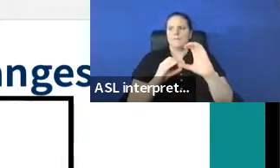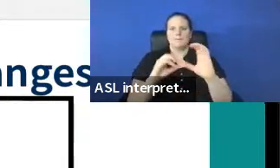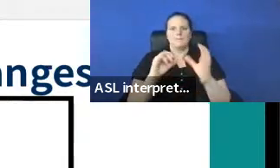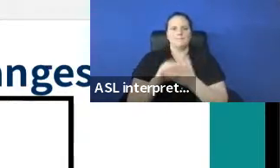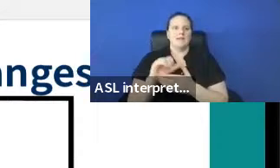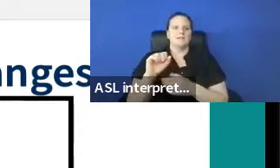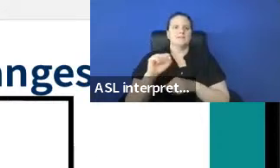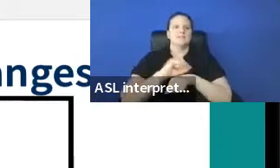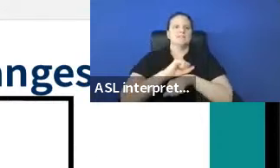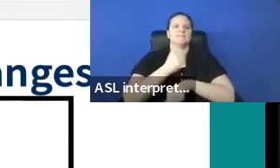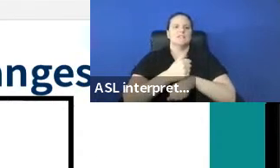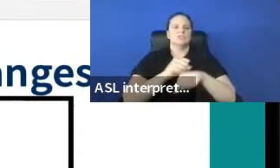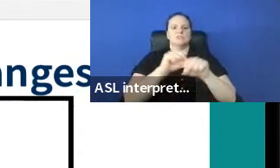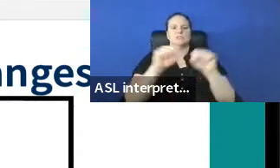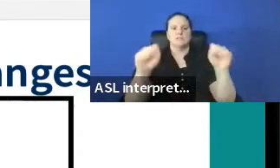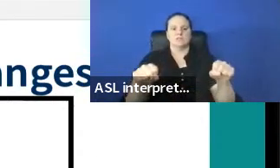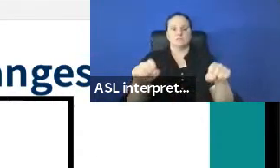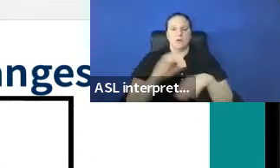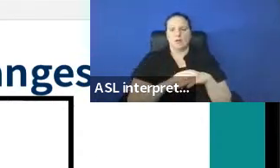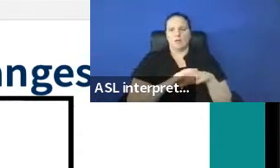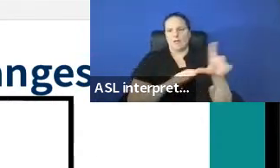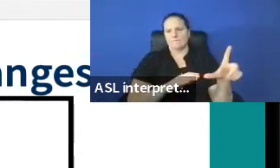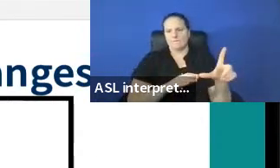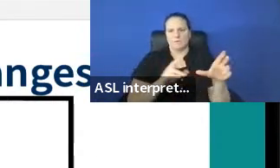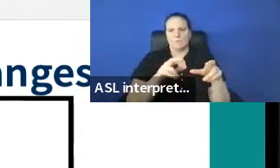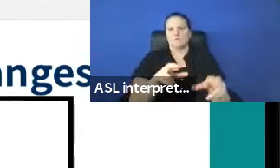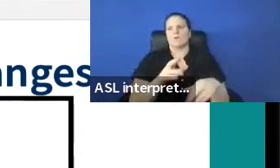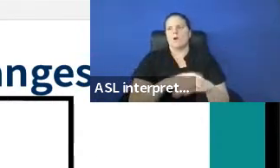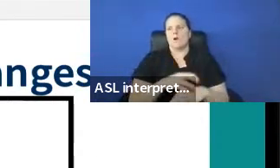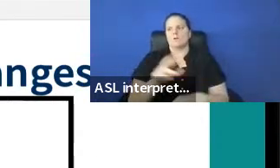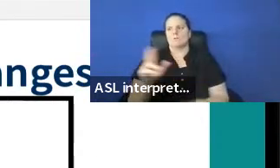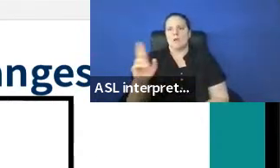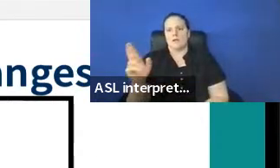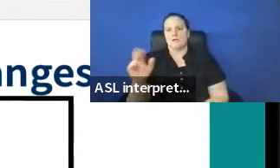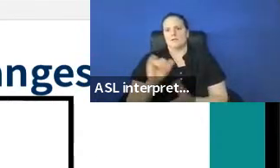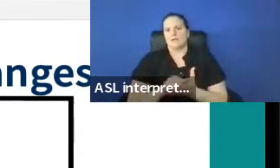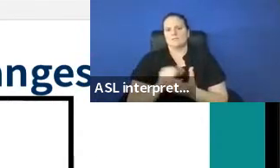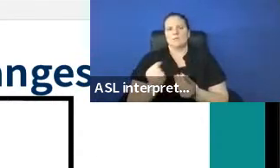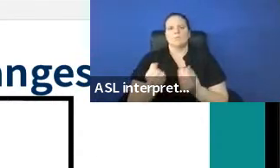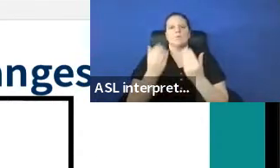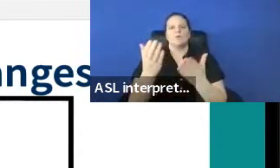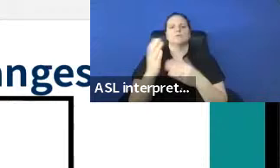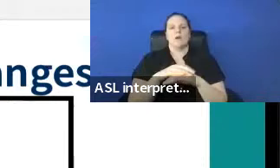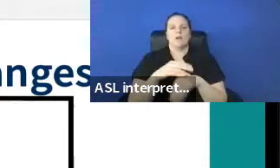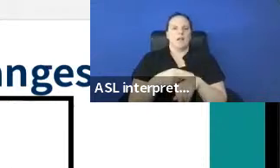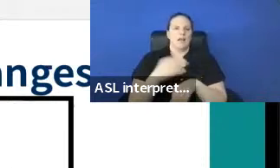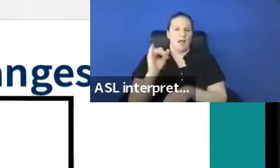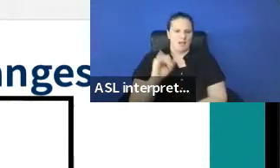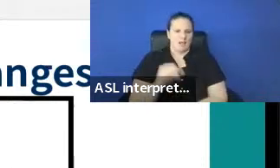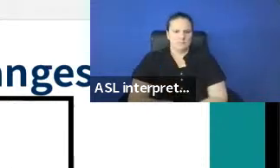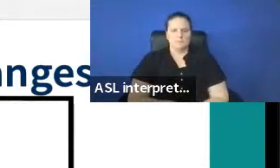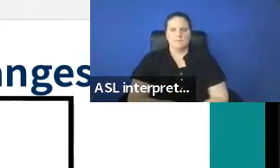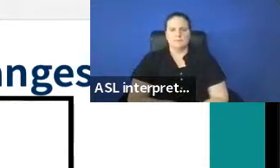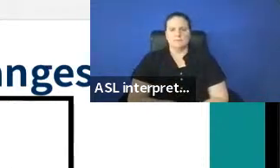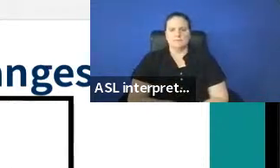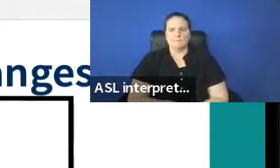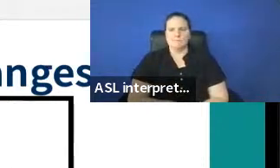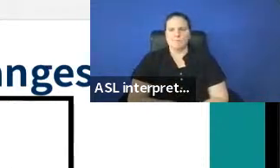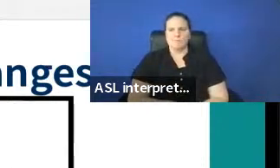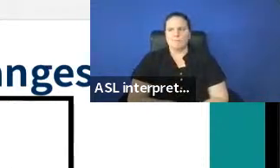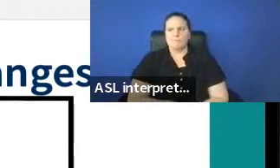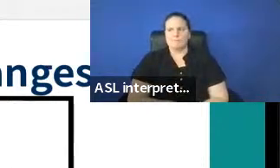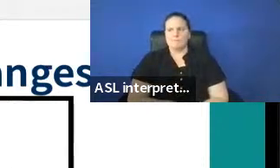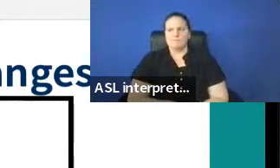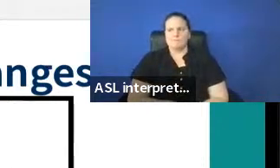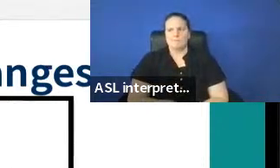the left is the existing Expo Road. The one on the right would be the proposed station on Hayden Island. The